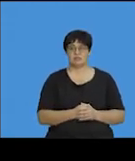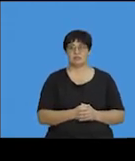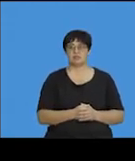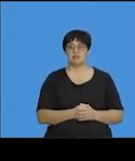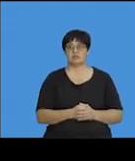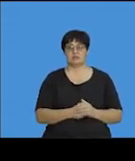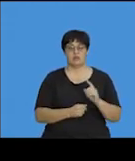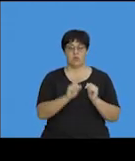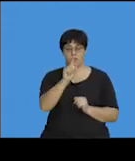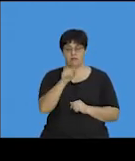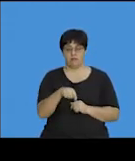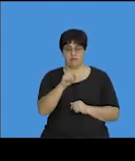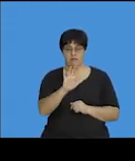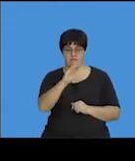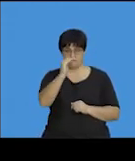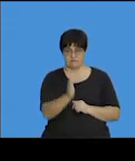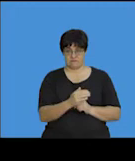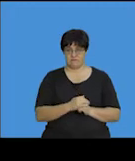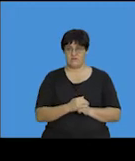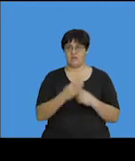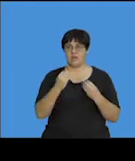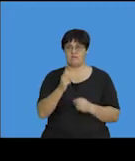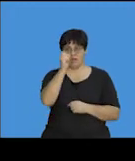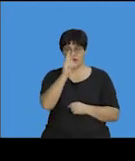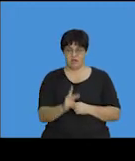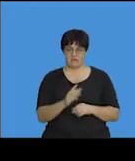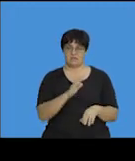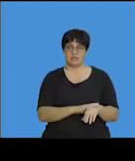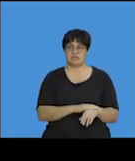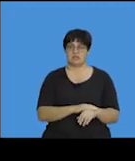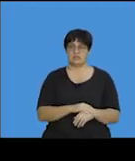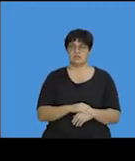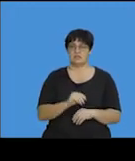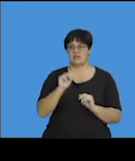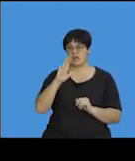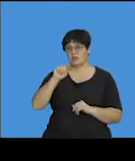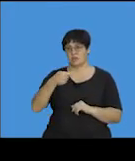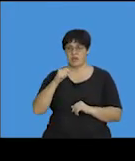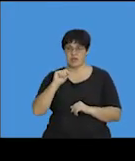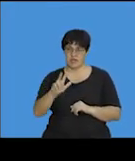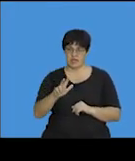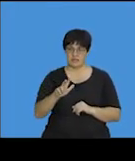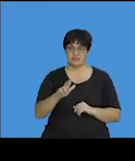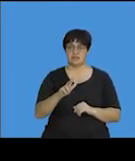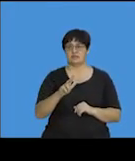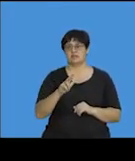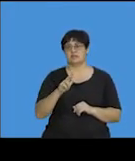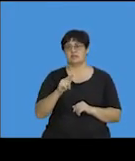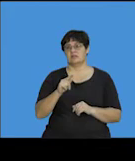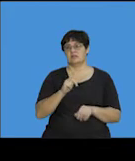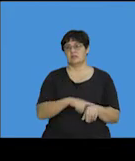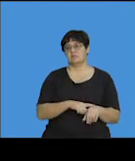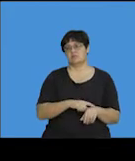is 1.5. We have a half times 9,8